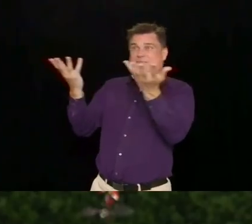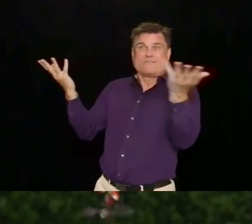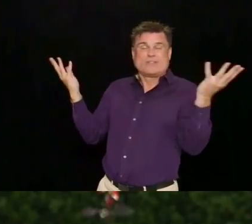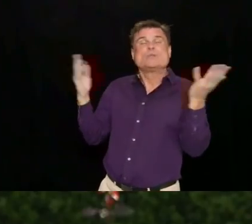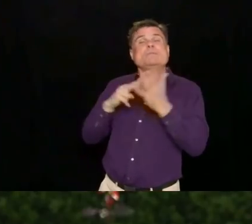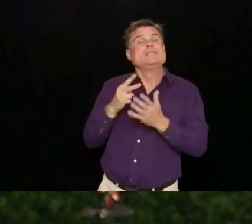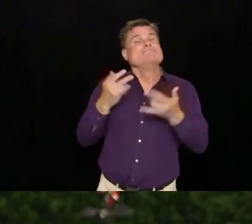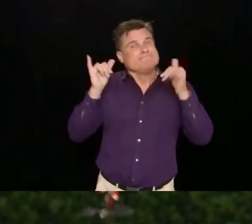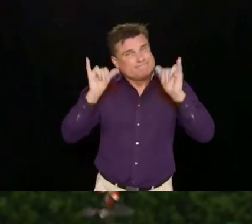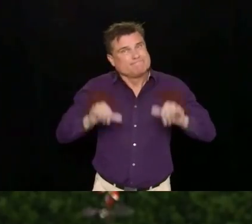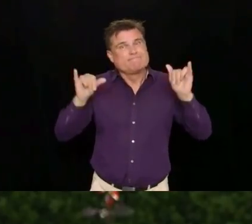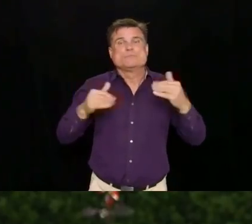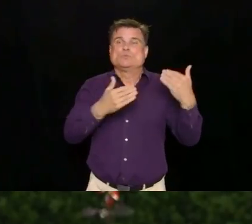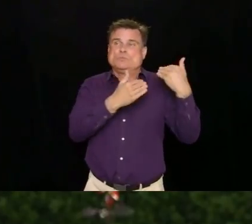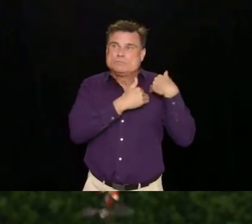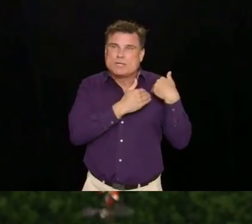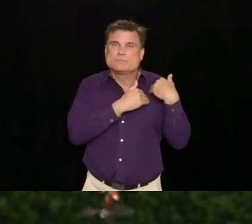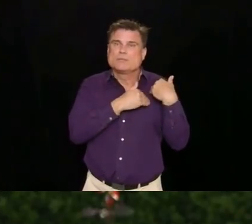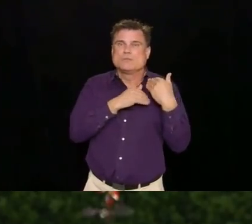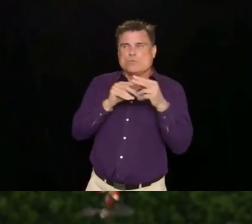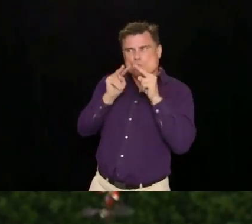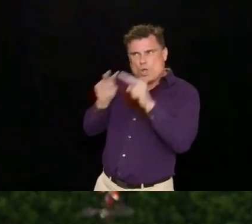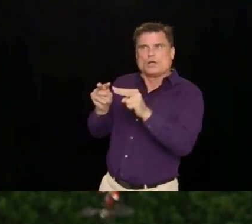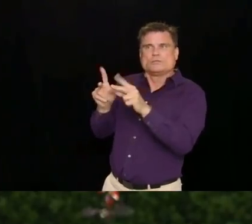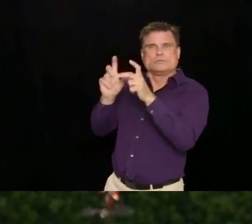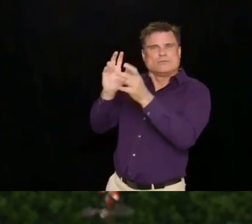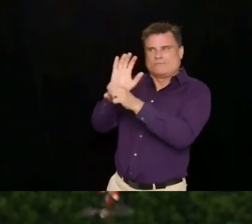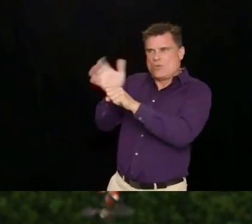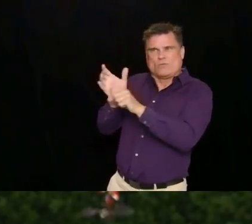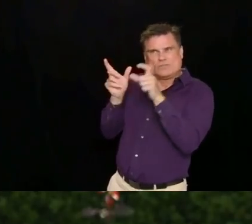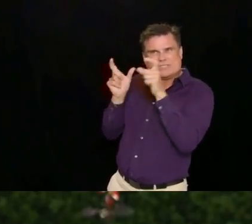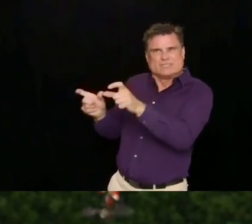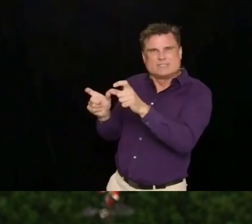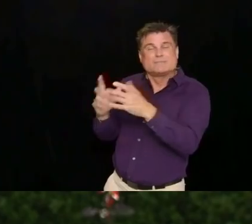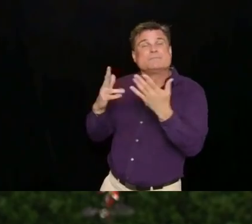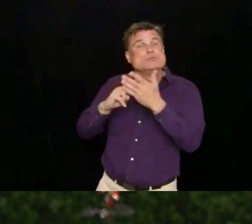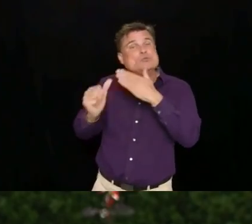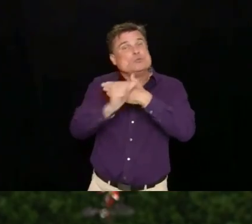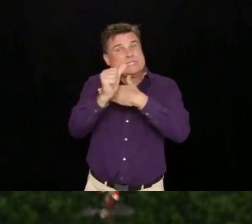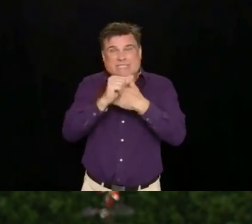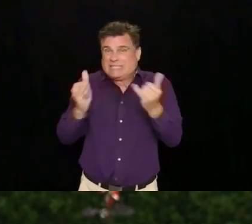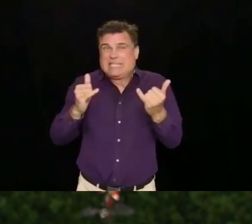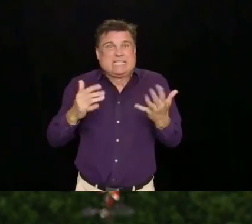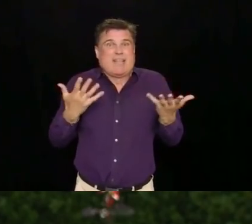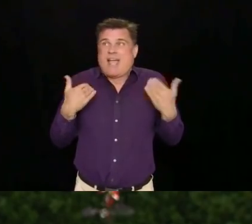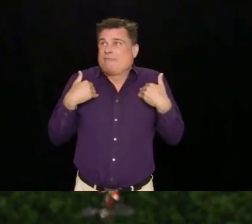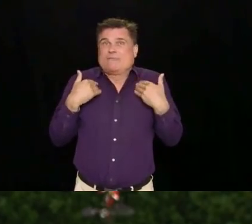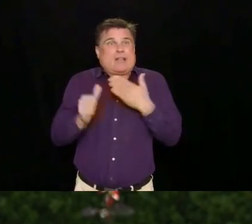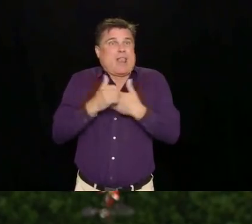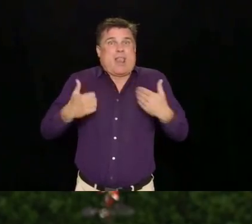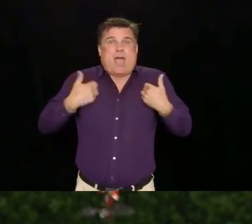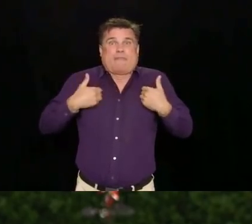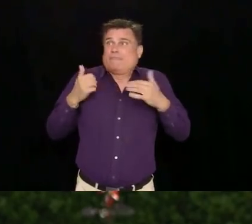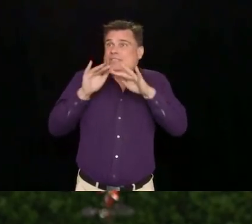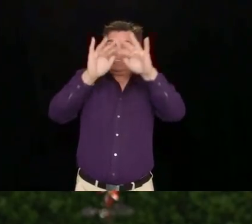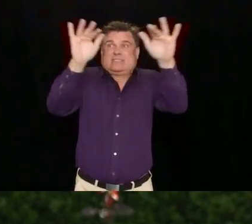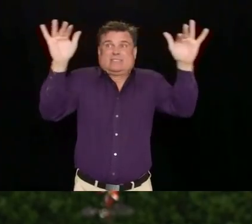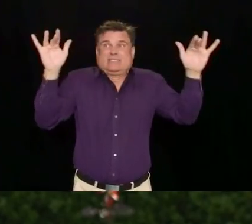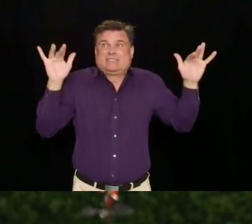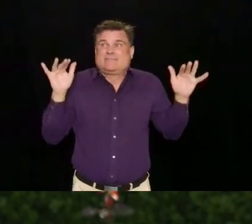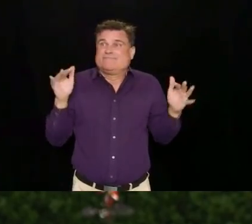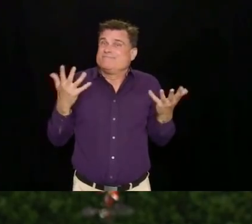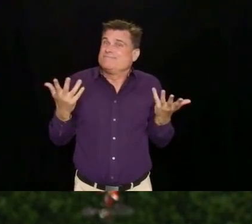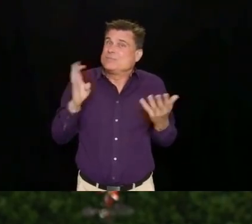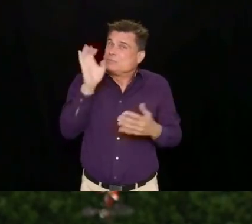think, to understand the risks and to understand our responsibility to one another and act accordingly. And I think people in BC